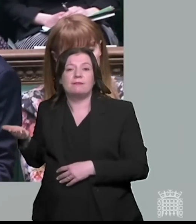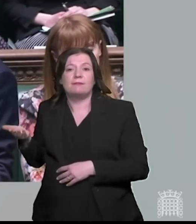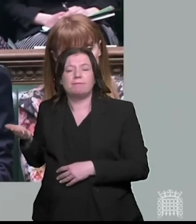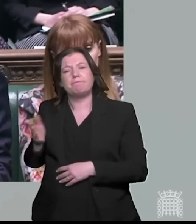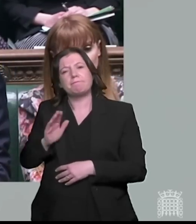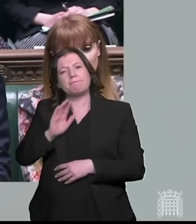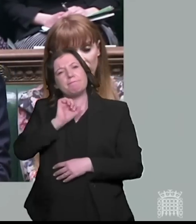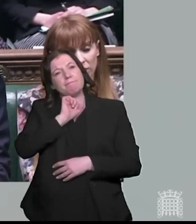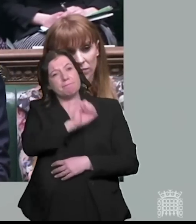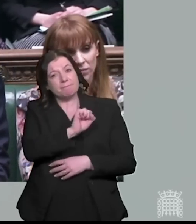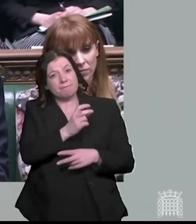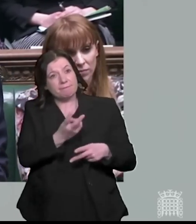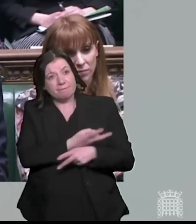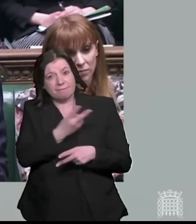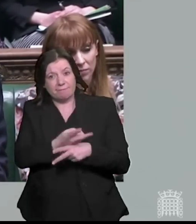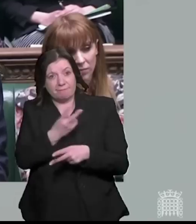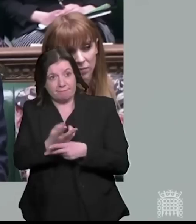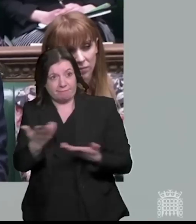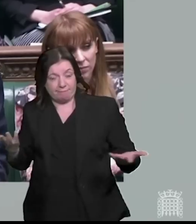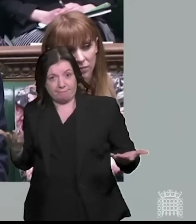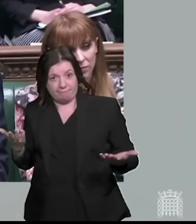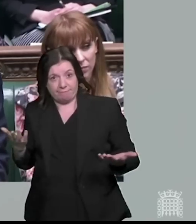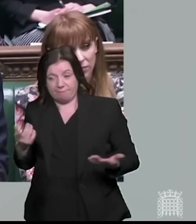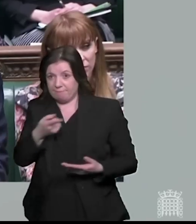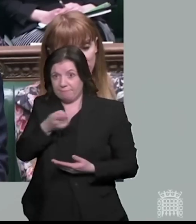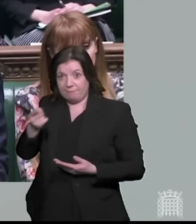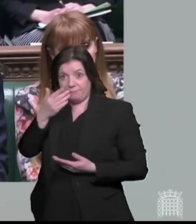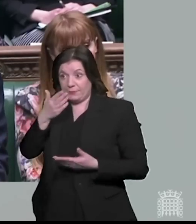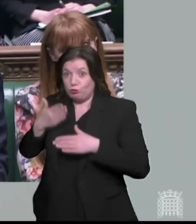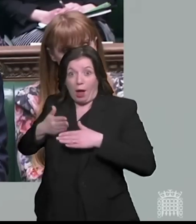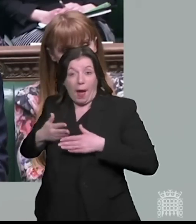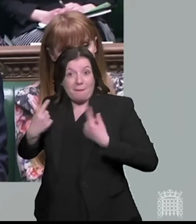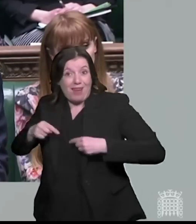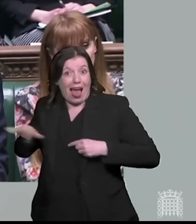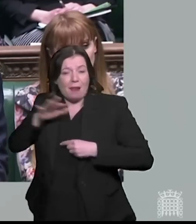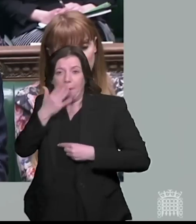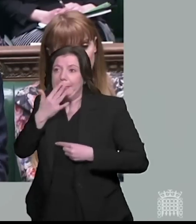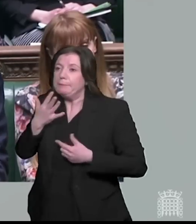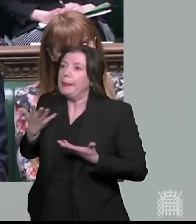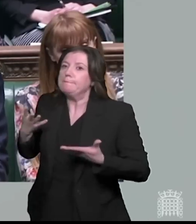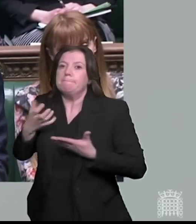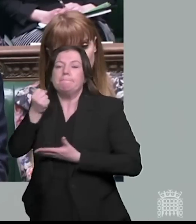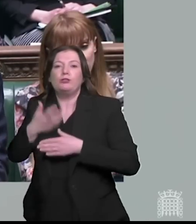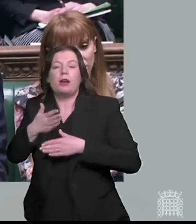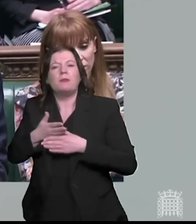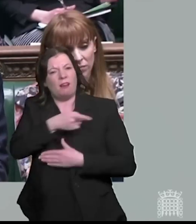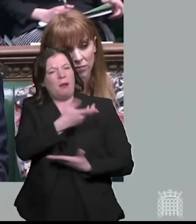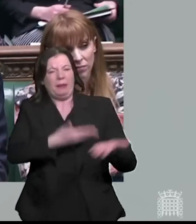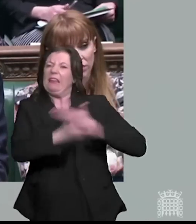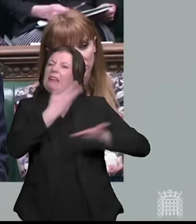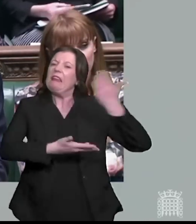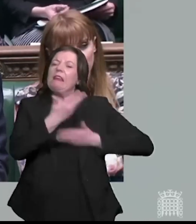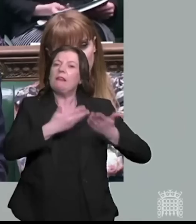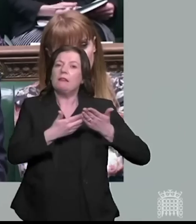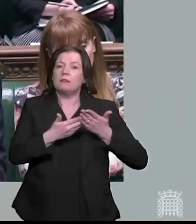you see those principles at play in our broken labour market. Much of what the Chancellor said today focused on that, as well it might.